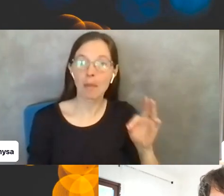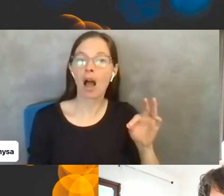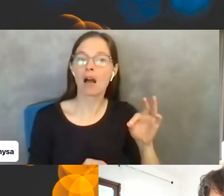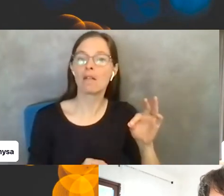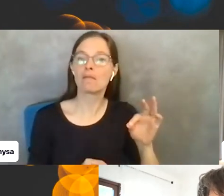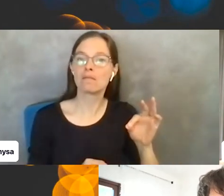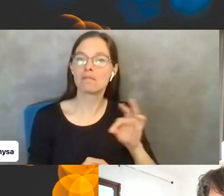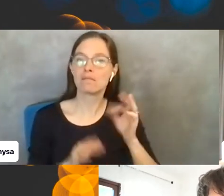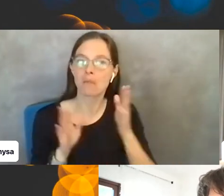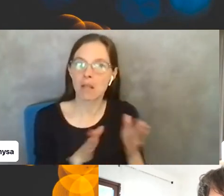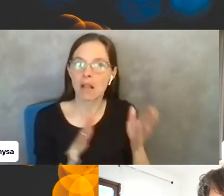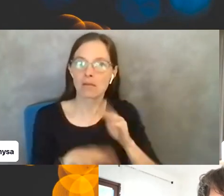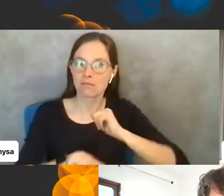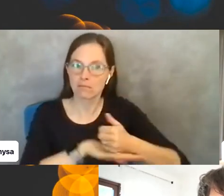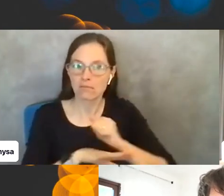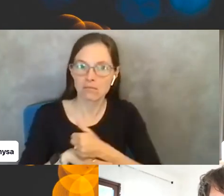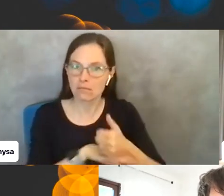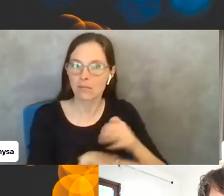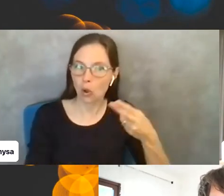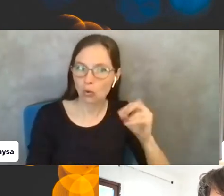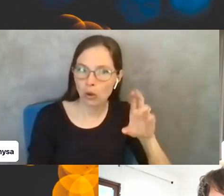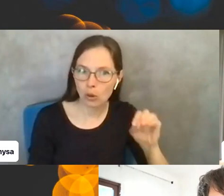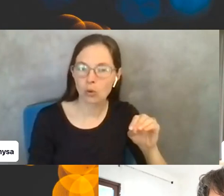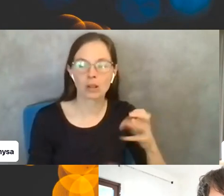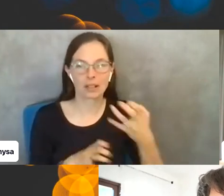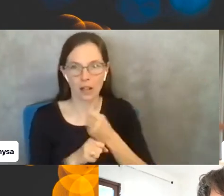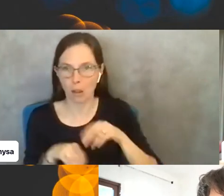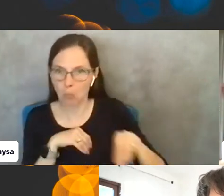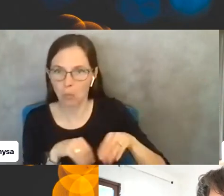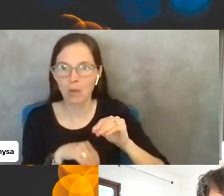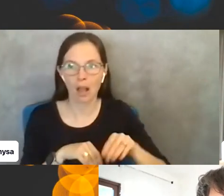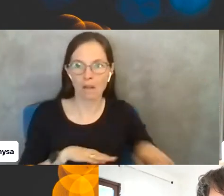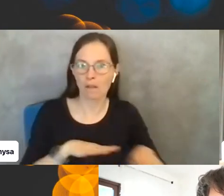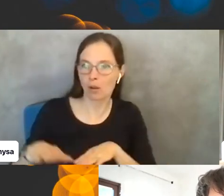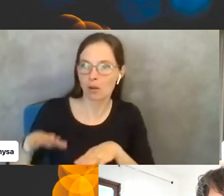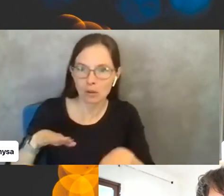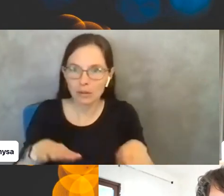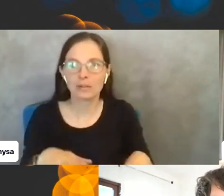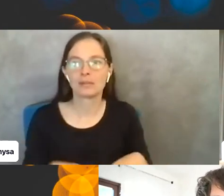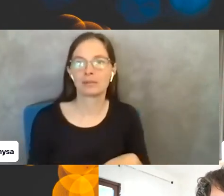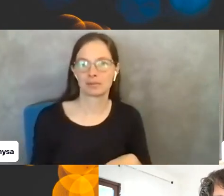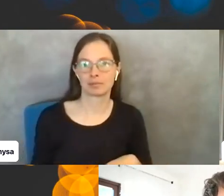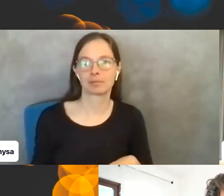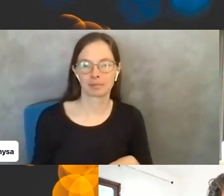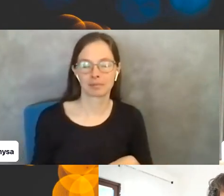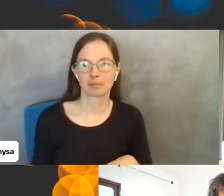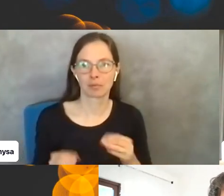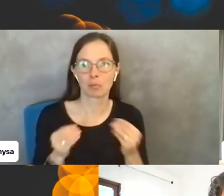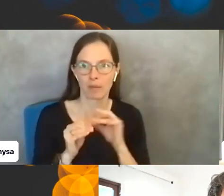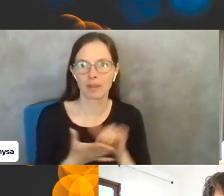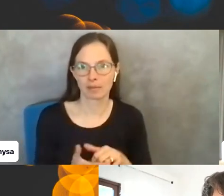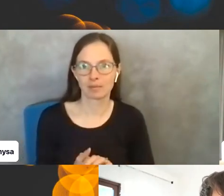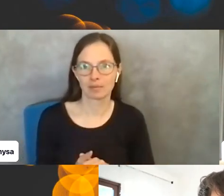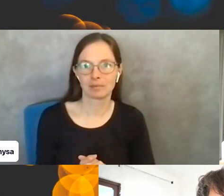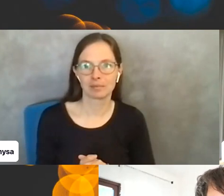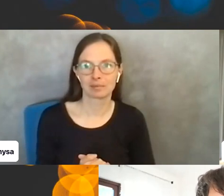little bit of that, like, you know, movement, you get your footwork going, and you know how it feels to be, you know, doing more of that. I can't wait for you to be at conventions